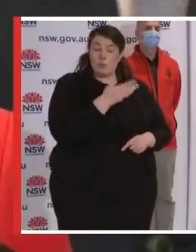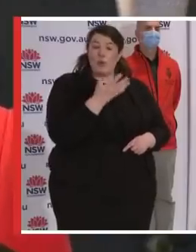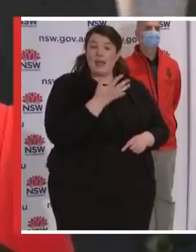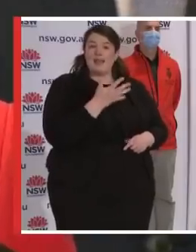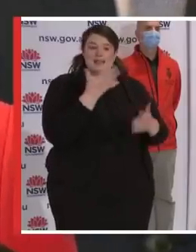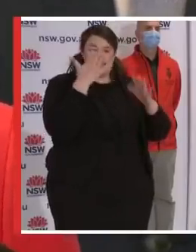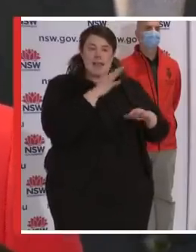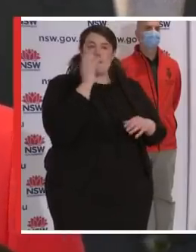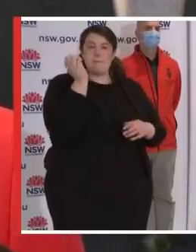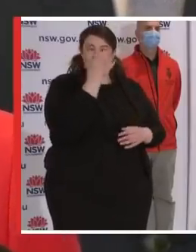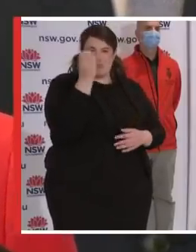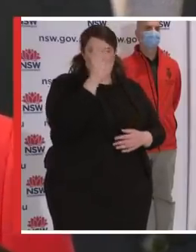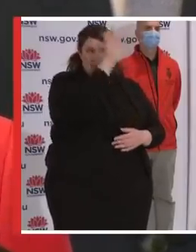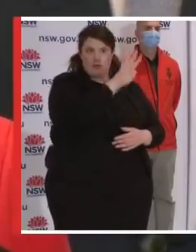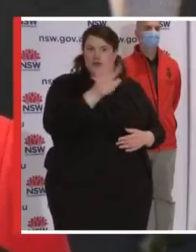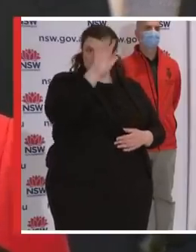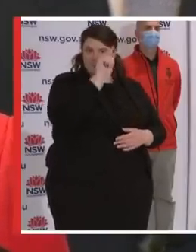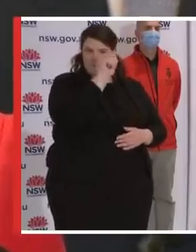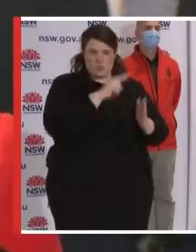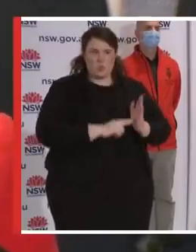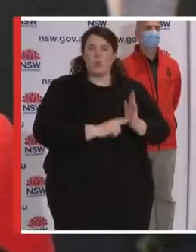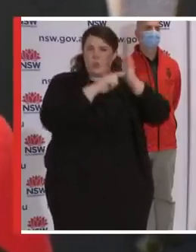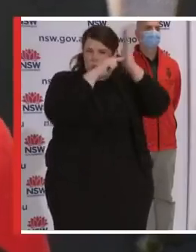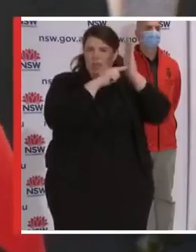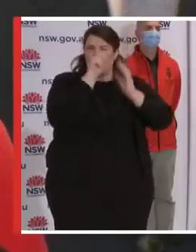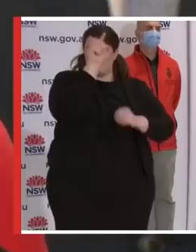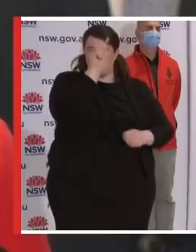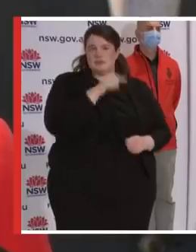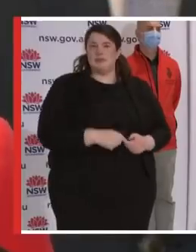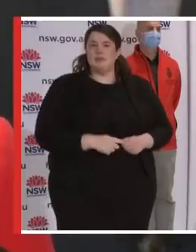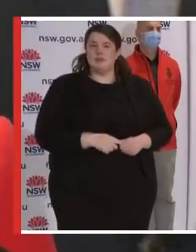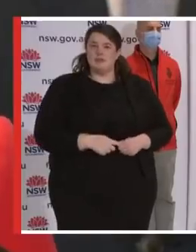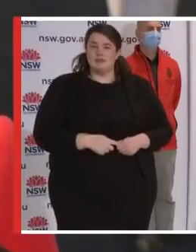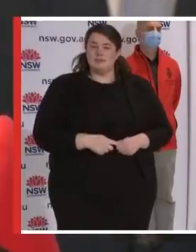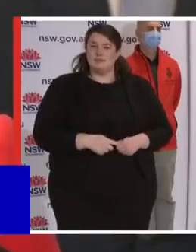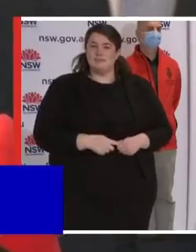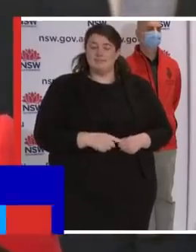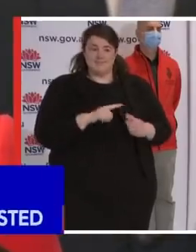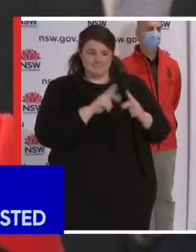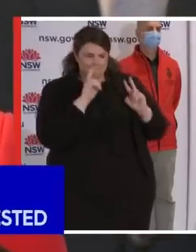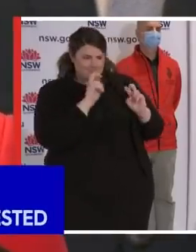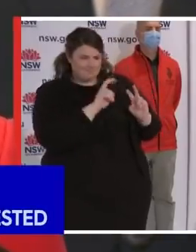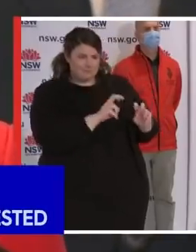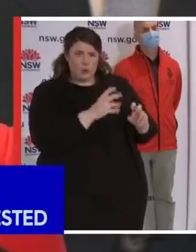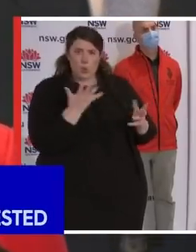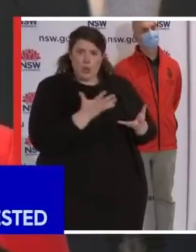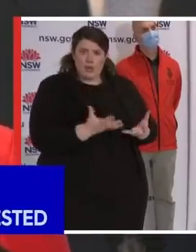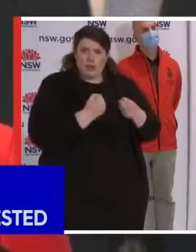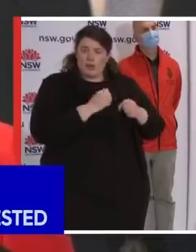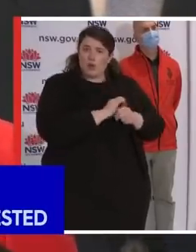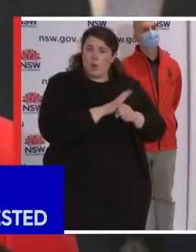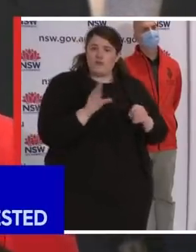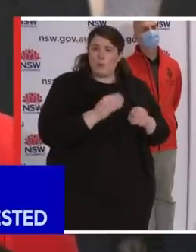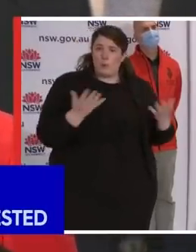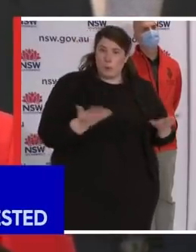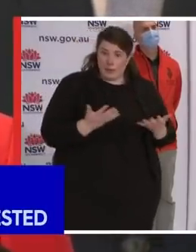area. Investigations are underway to determine his source of infection. We understand he did